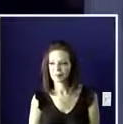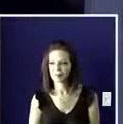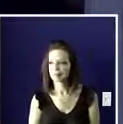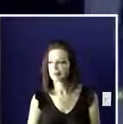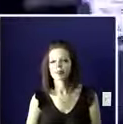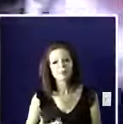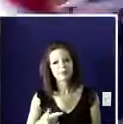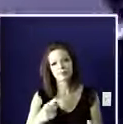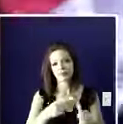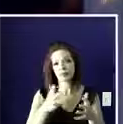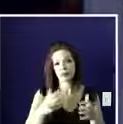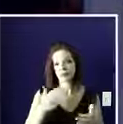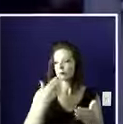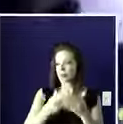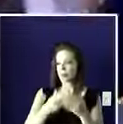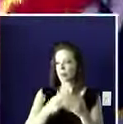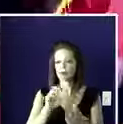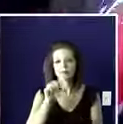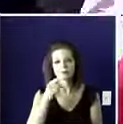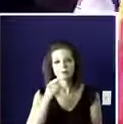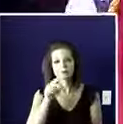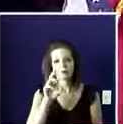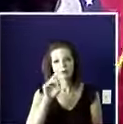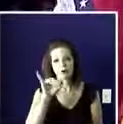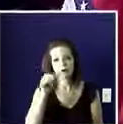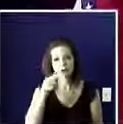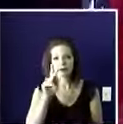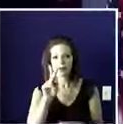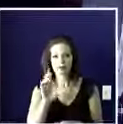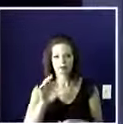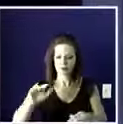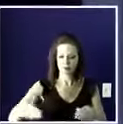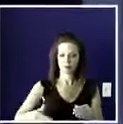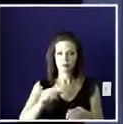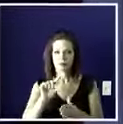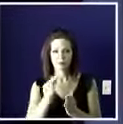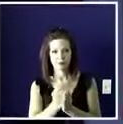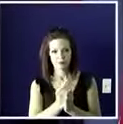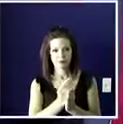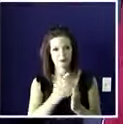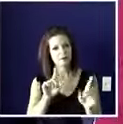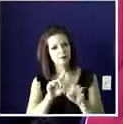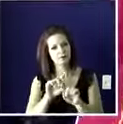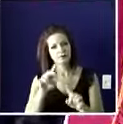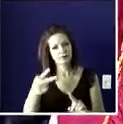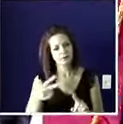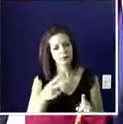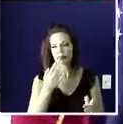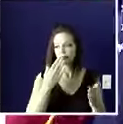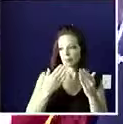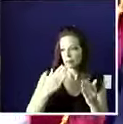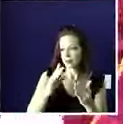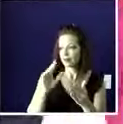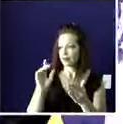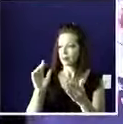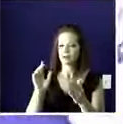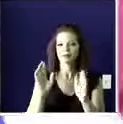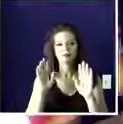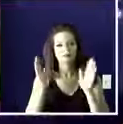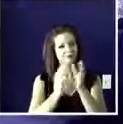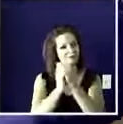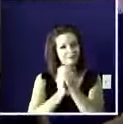I would first like to thank Sporting KC for hosting our graduation, and I second would like to thank and congratulate you, graduating class